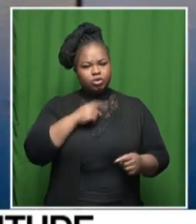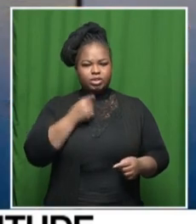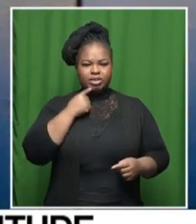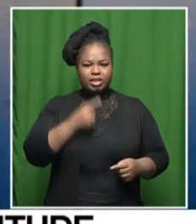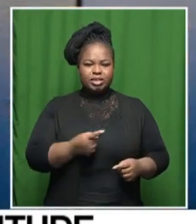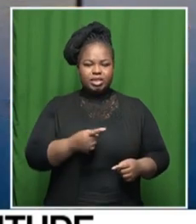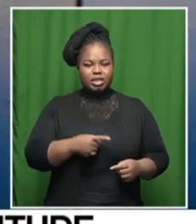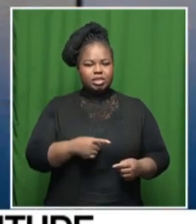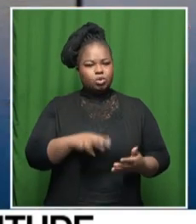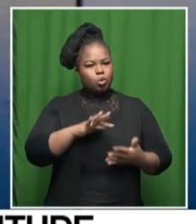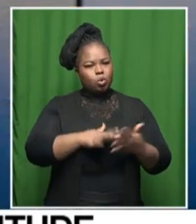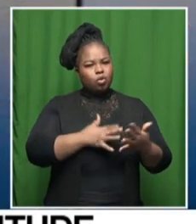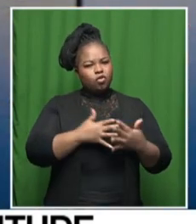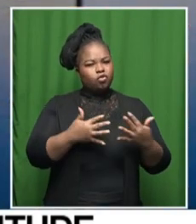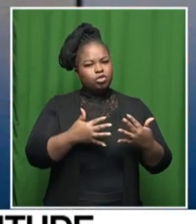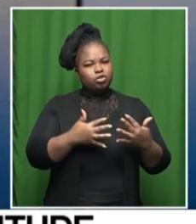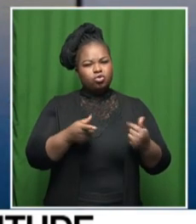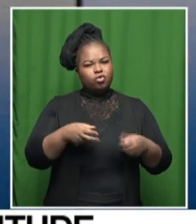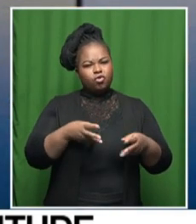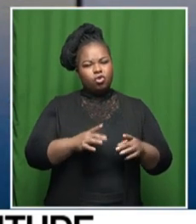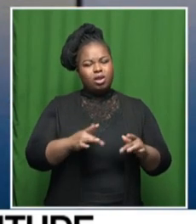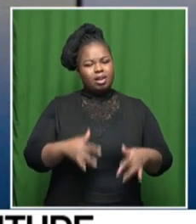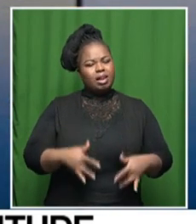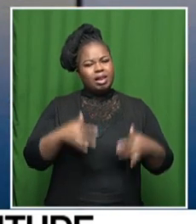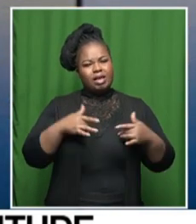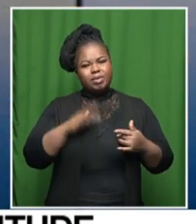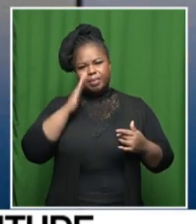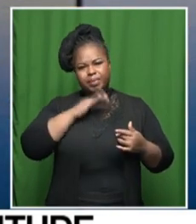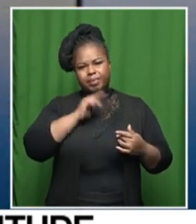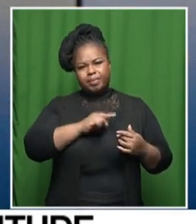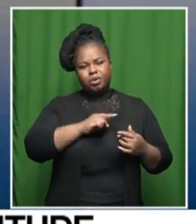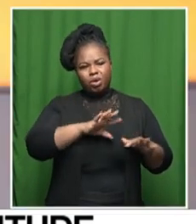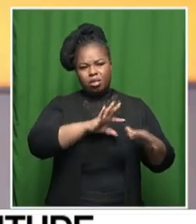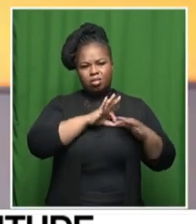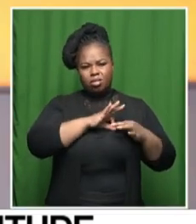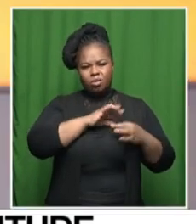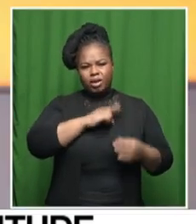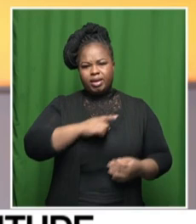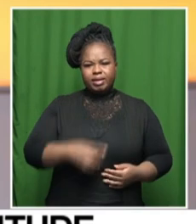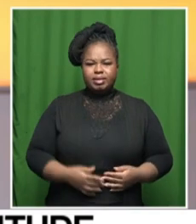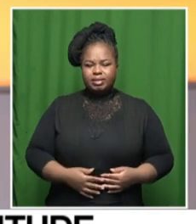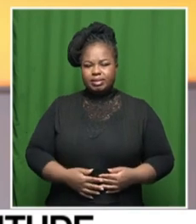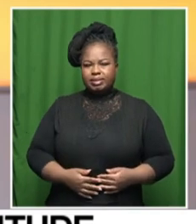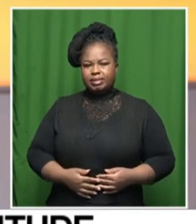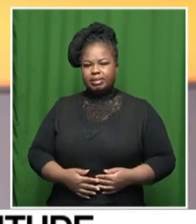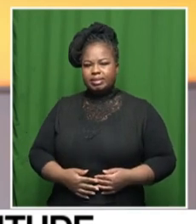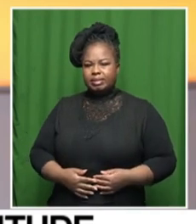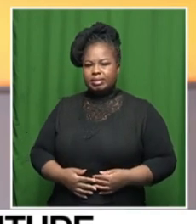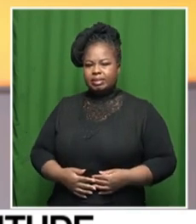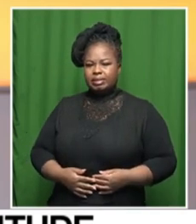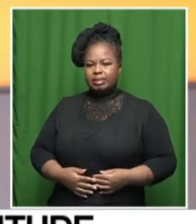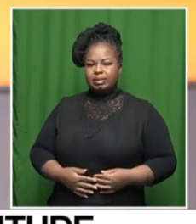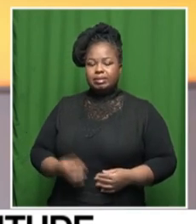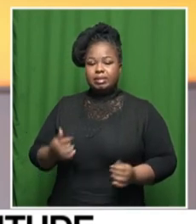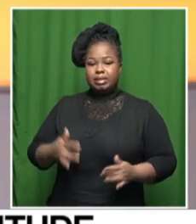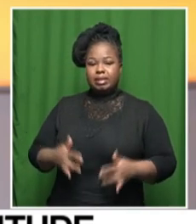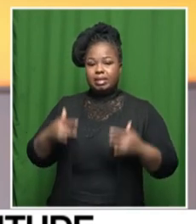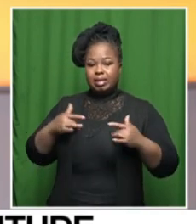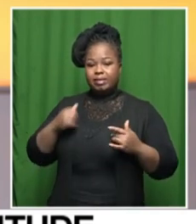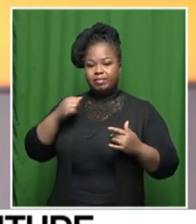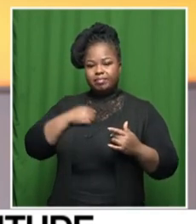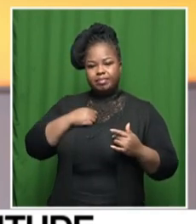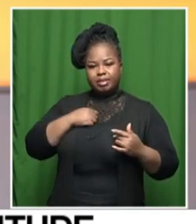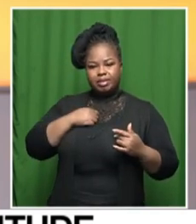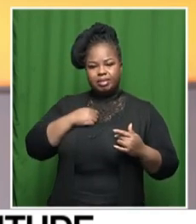life. Absolutely. Why is that? Why do you use that phrase? Why is that so close to your heart? It is because my life